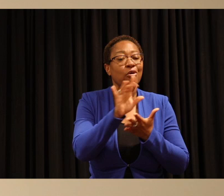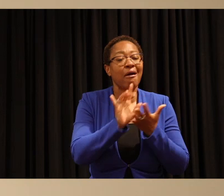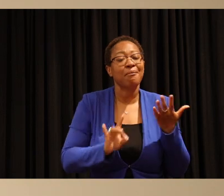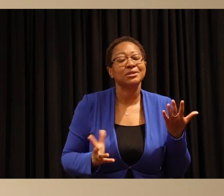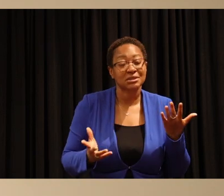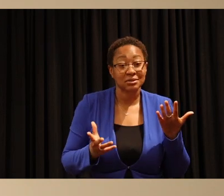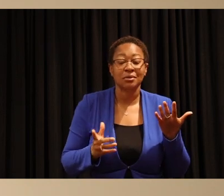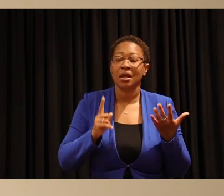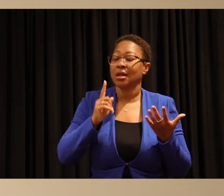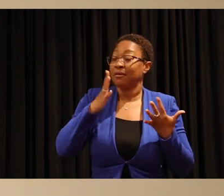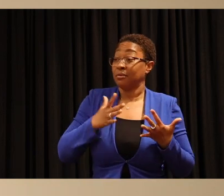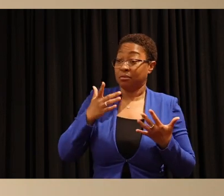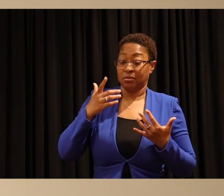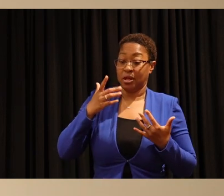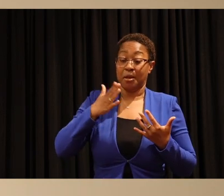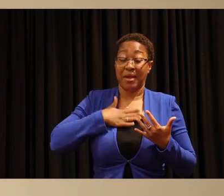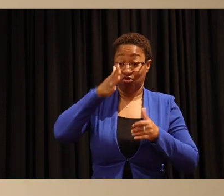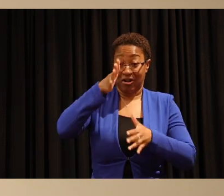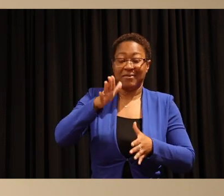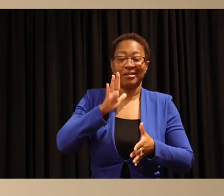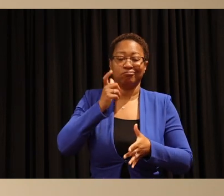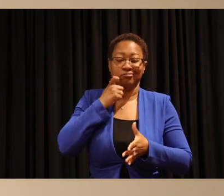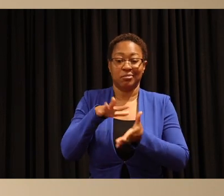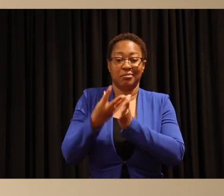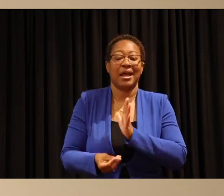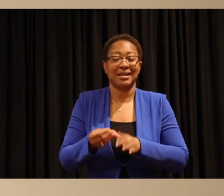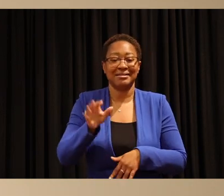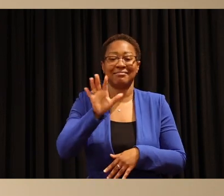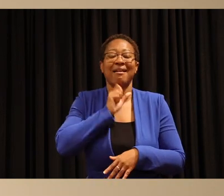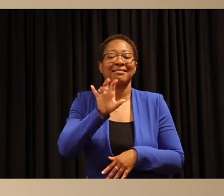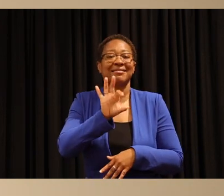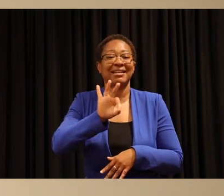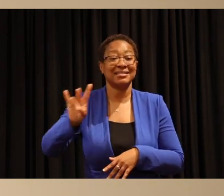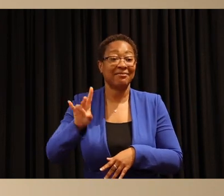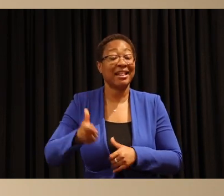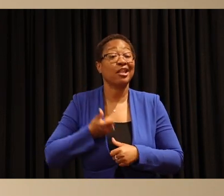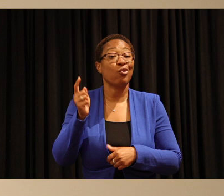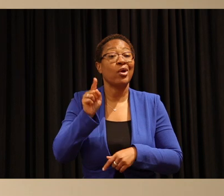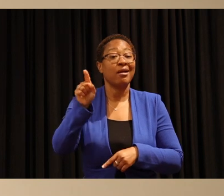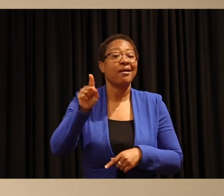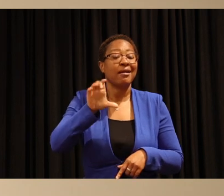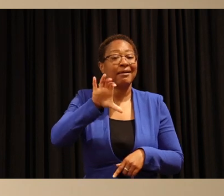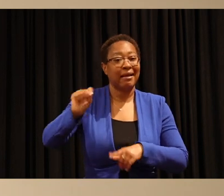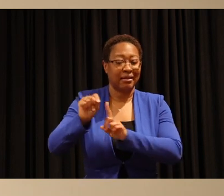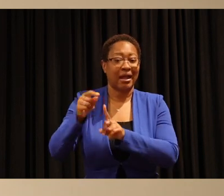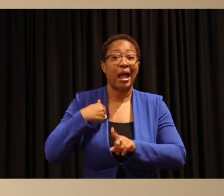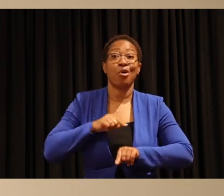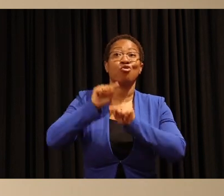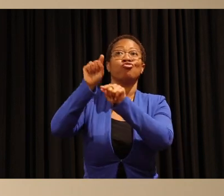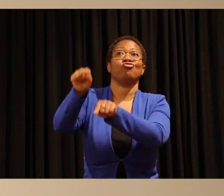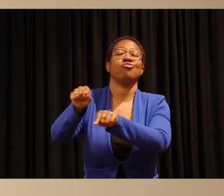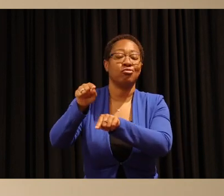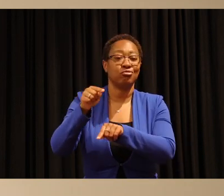Unfortunately, I just lost my grandfather. He was 97 years old. He lives in Connecticut. I'm gonna go out there here in a couple months, because